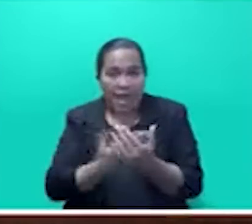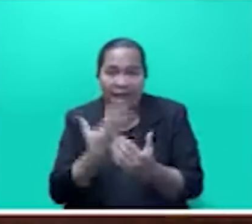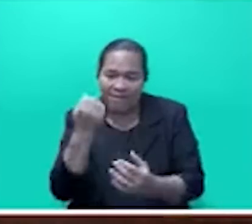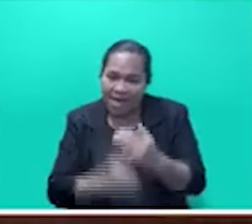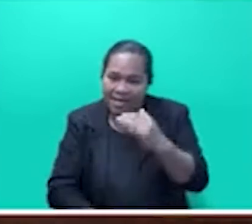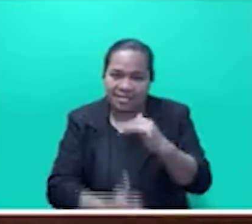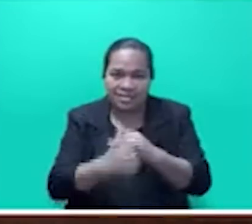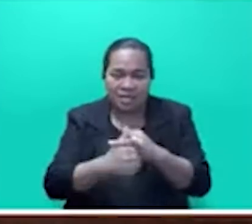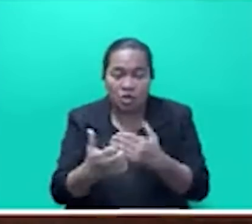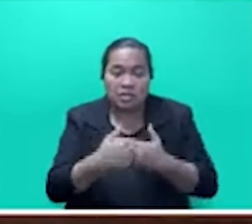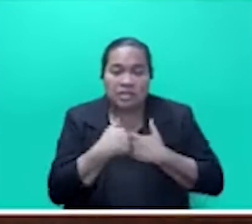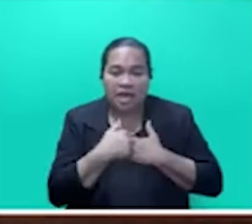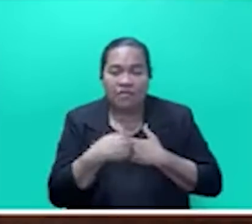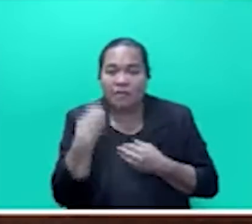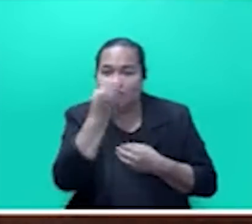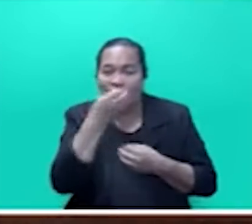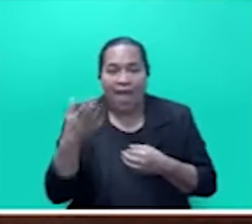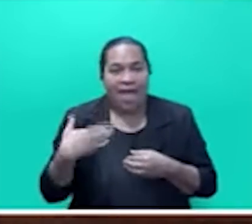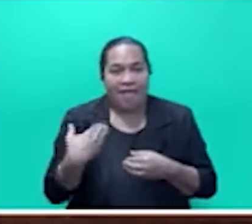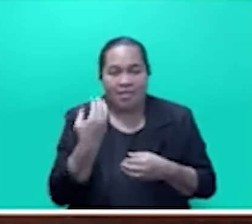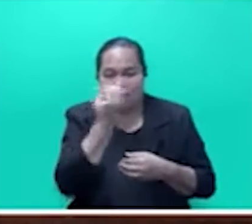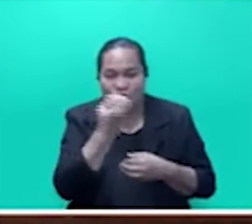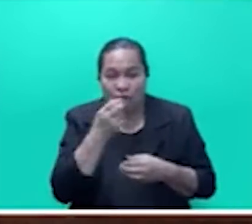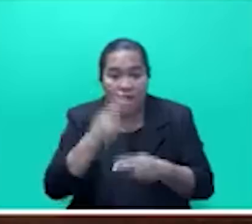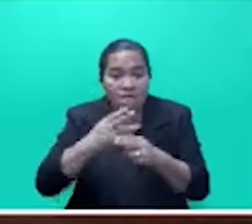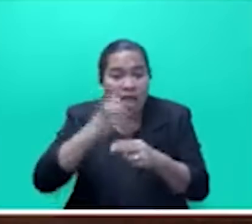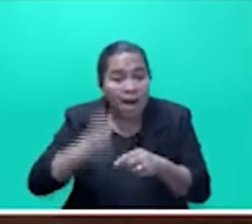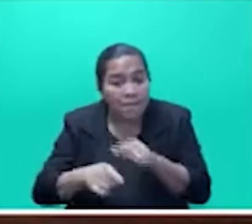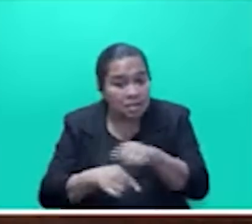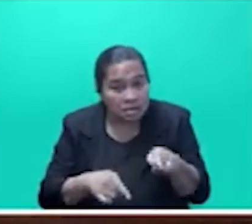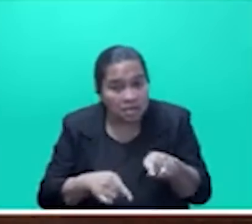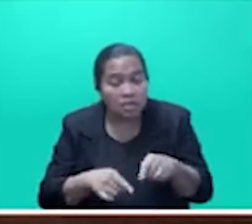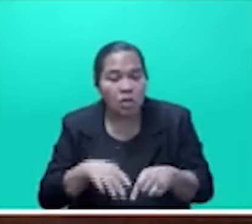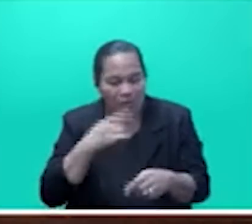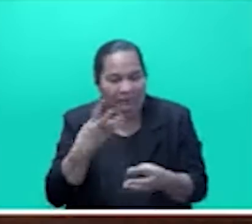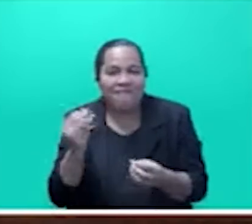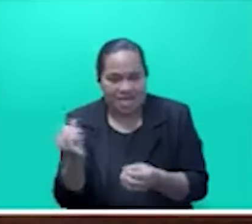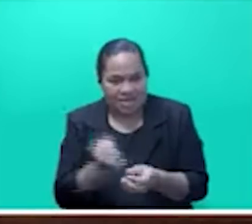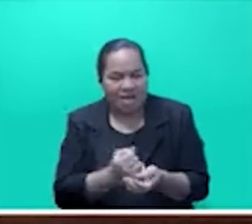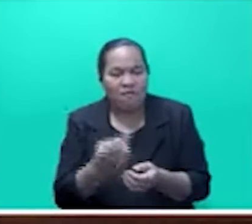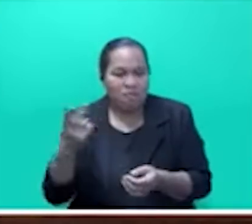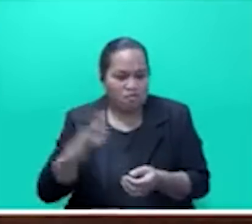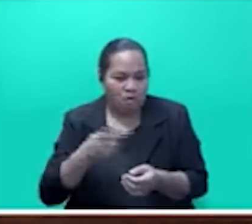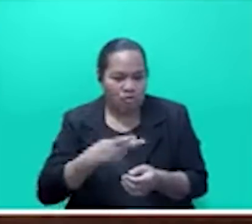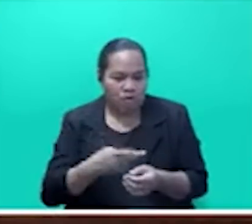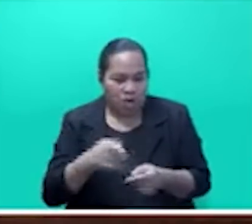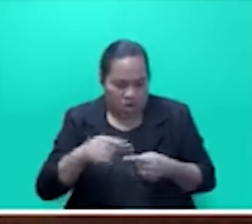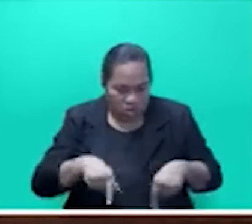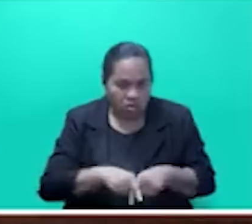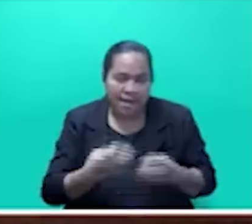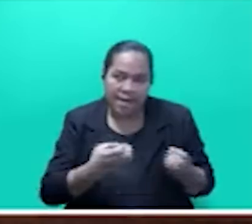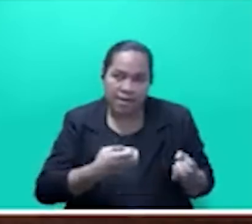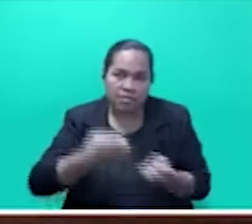to safe and nutritious food and that farmers have guaranteed incomes from both local and export markets.